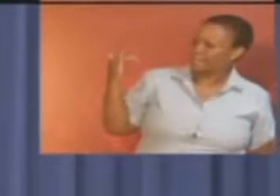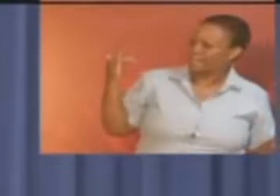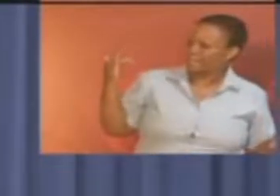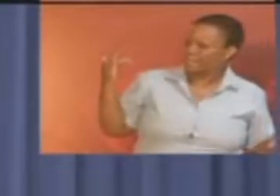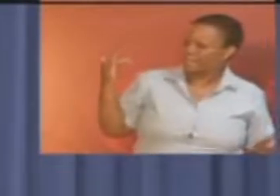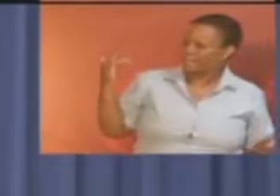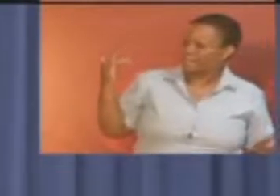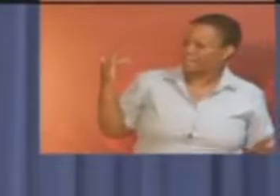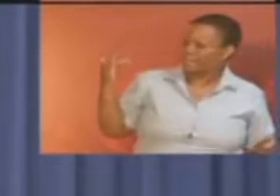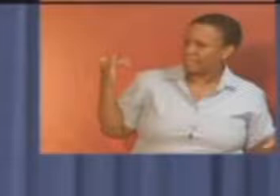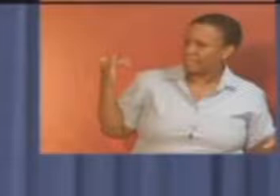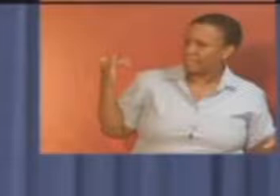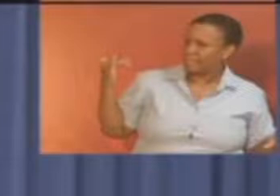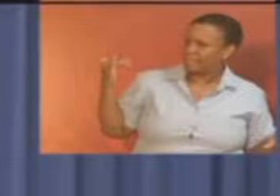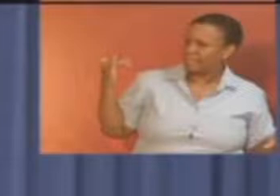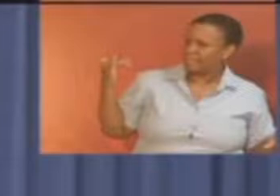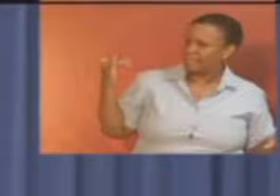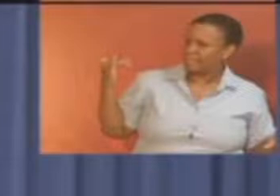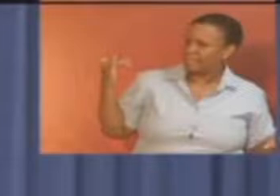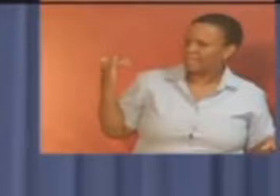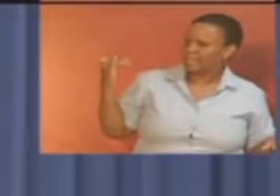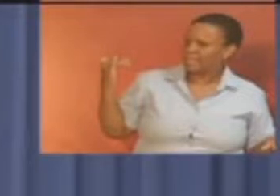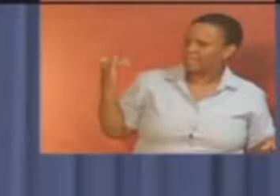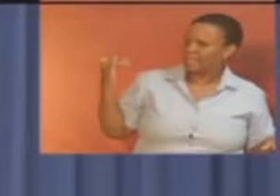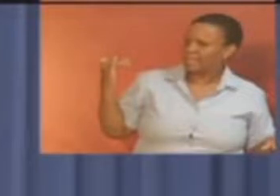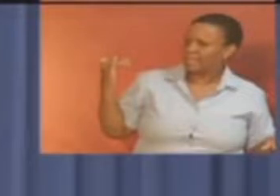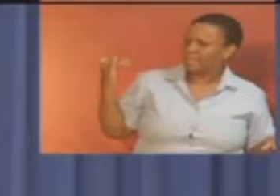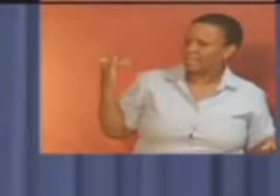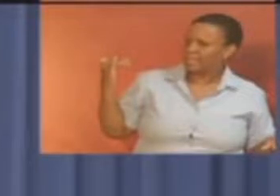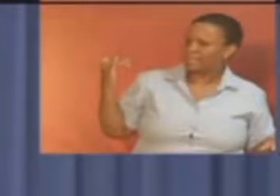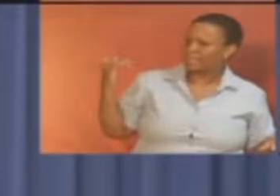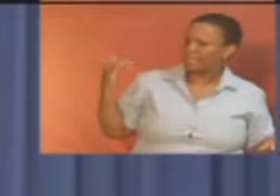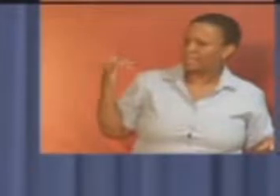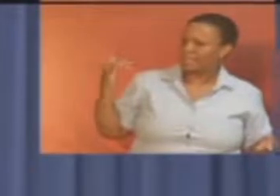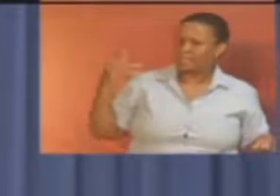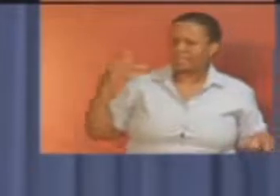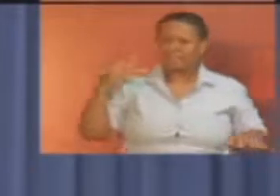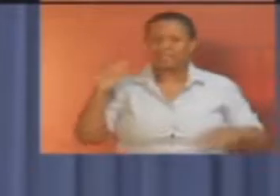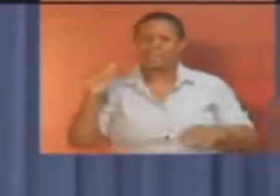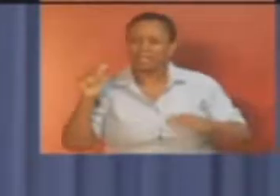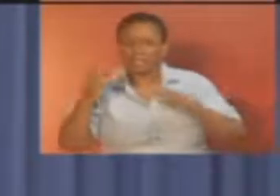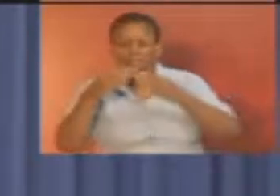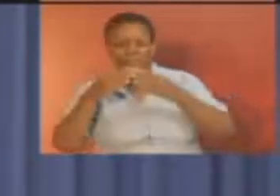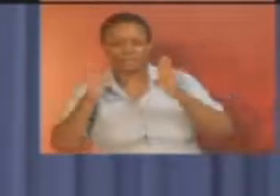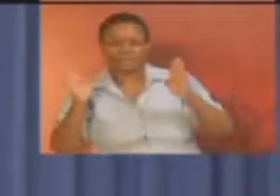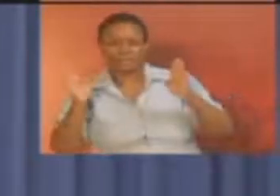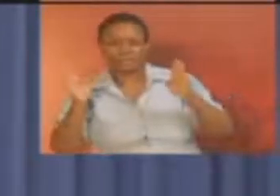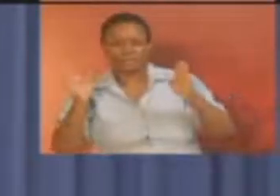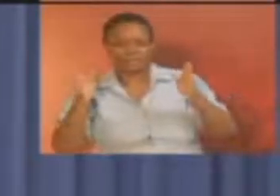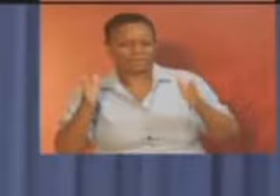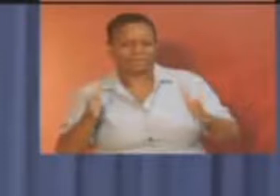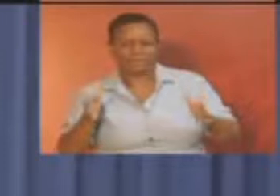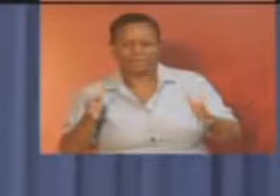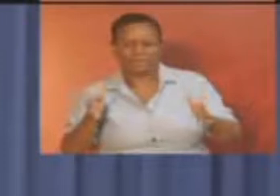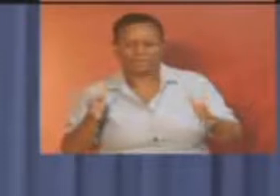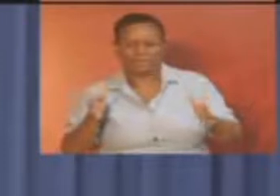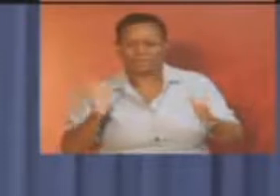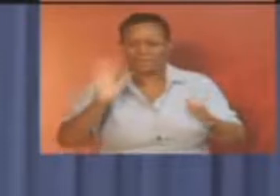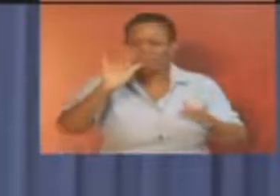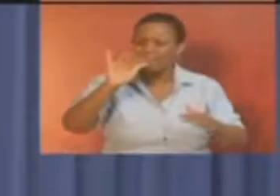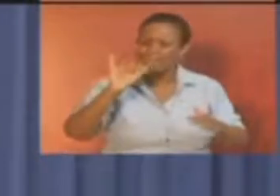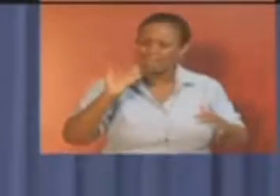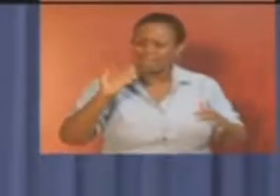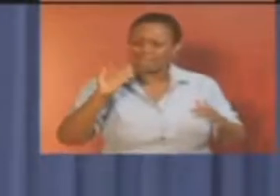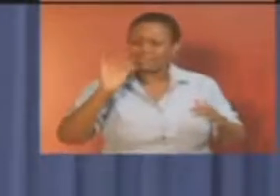And had to be informed by the proprietor that the mall is closed because the country has closed malls by public